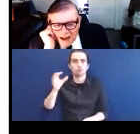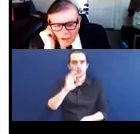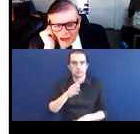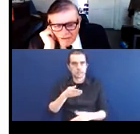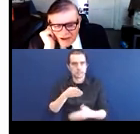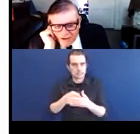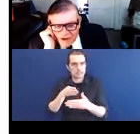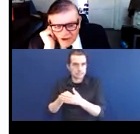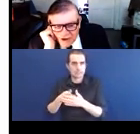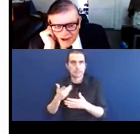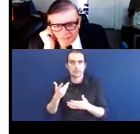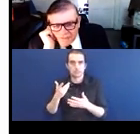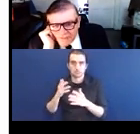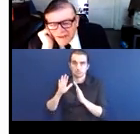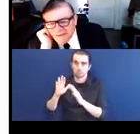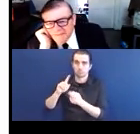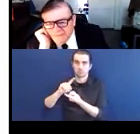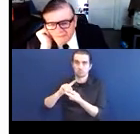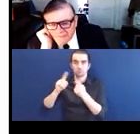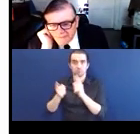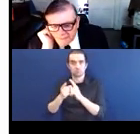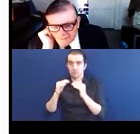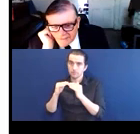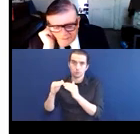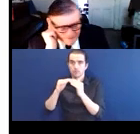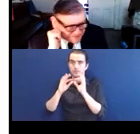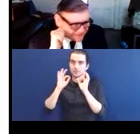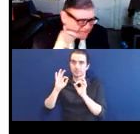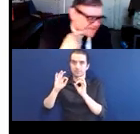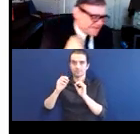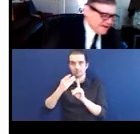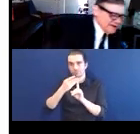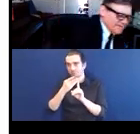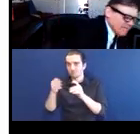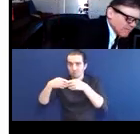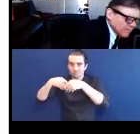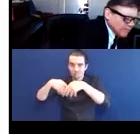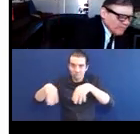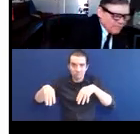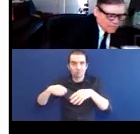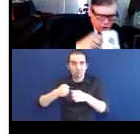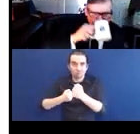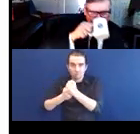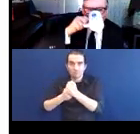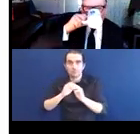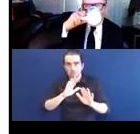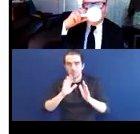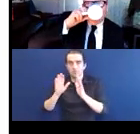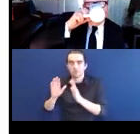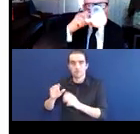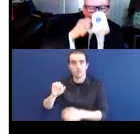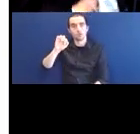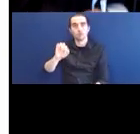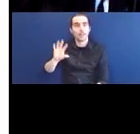there we have a different story. South Africa, 7.5% of the population lives with a disability. According